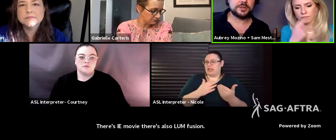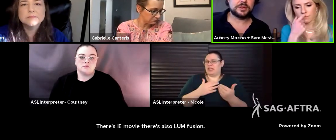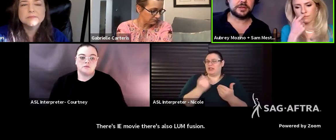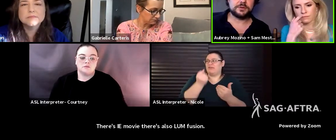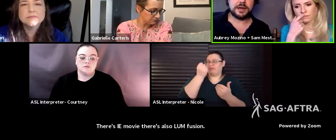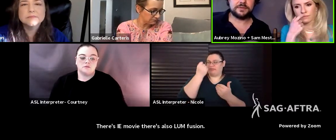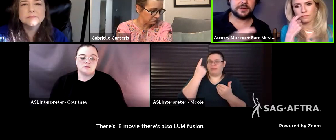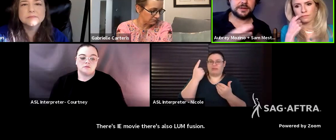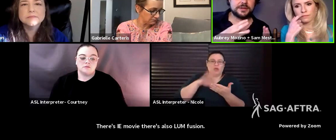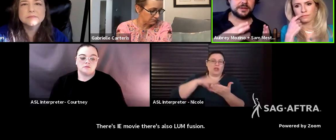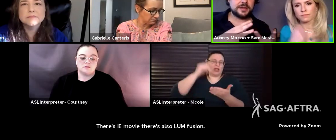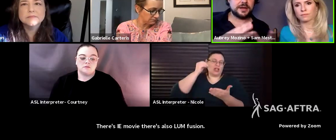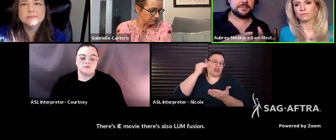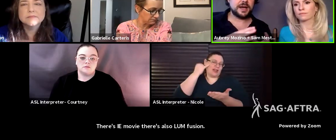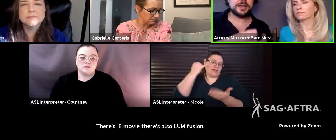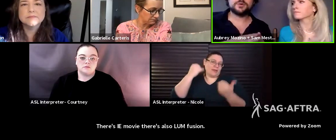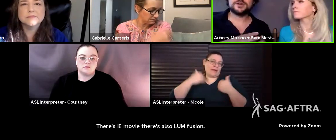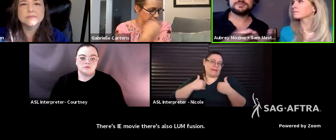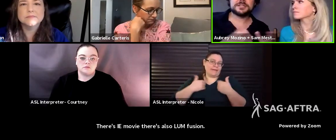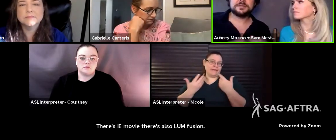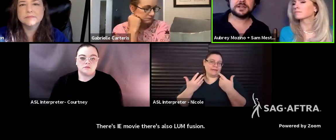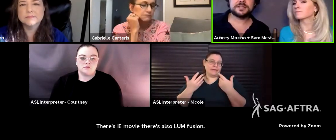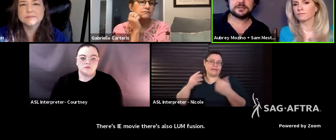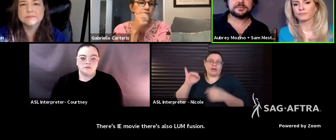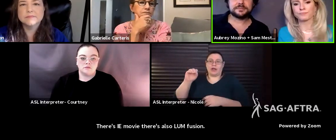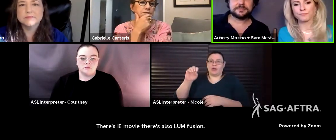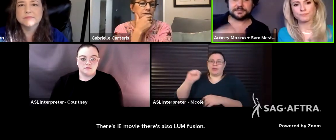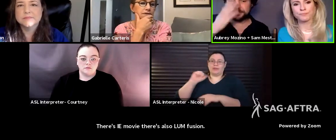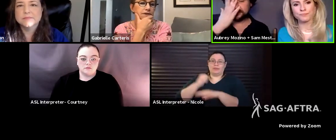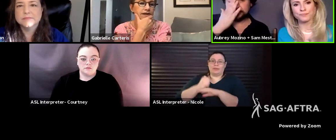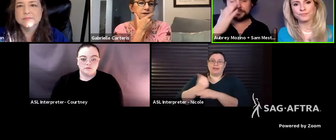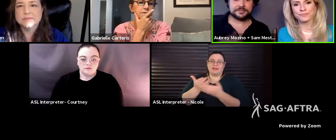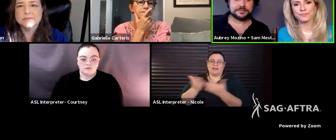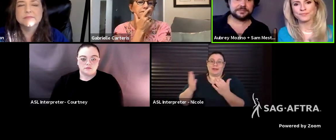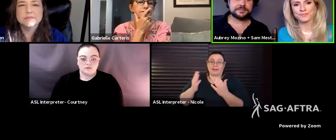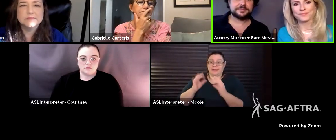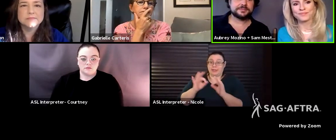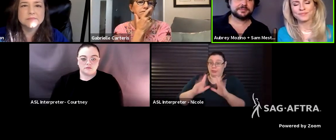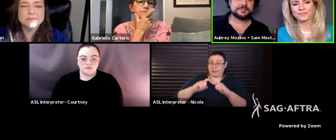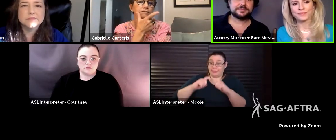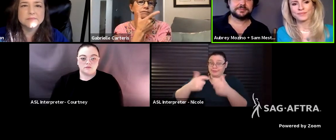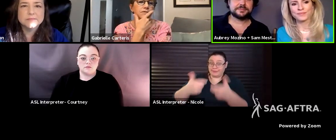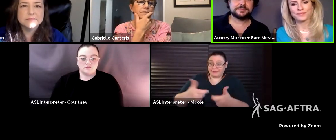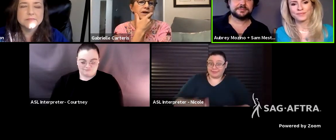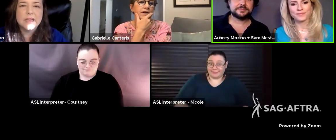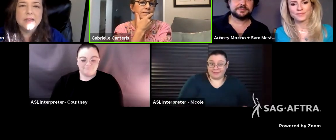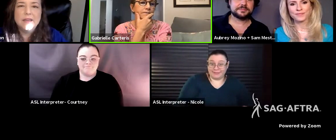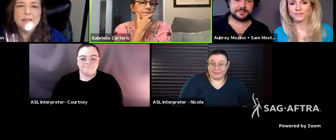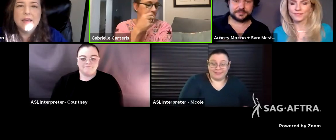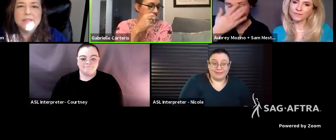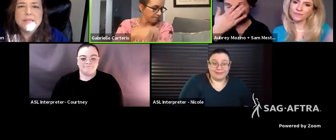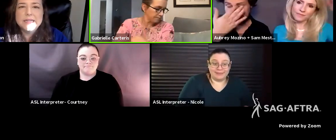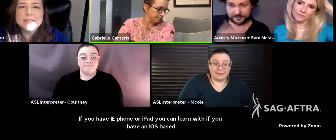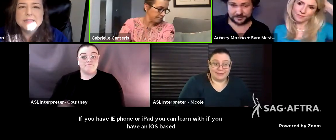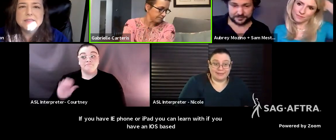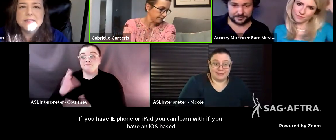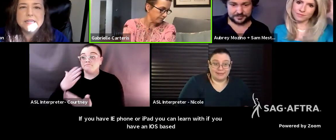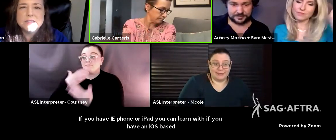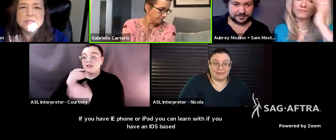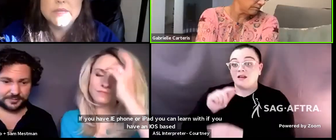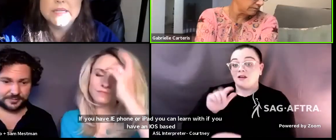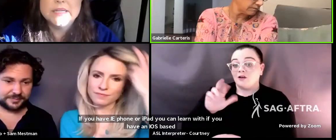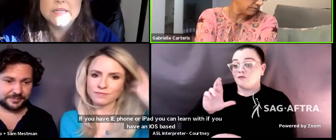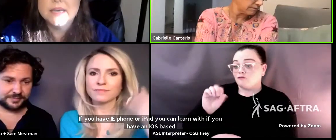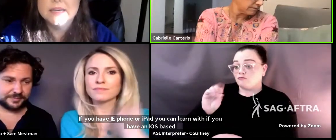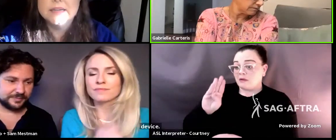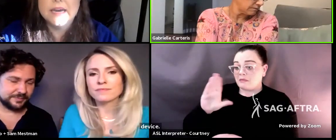learn with if you have a iOS-based device. Thank you. Rebecca? The